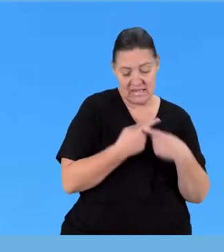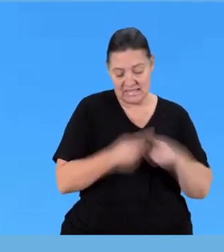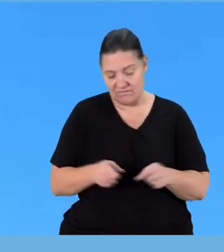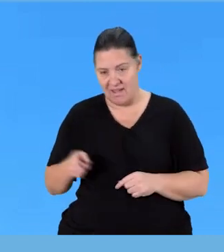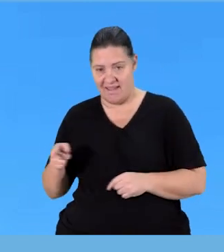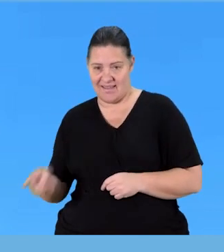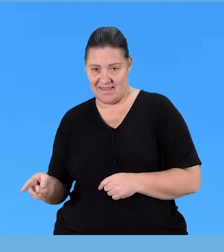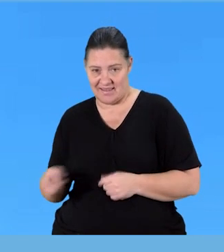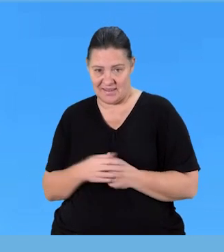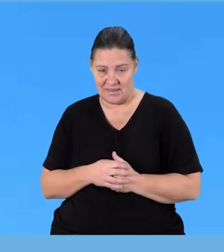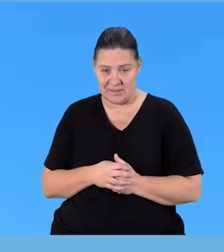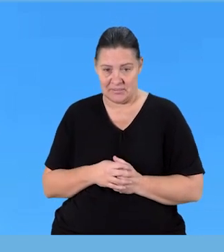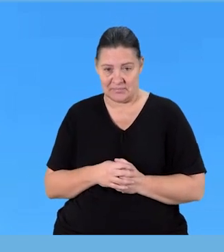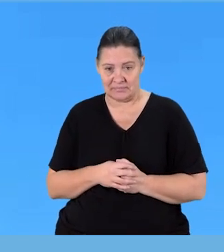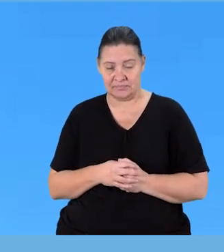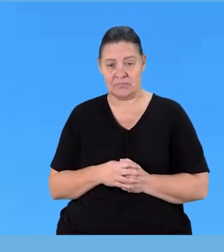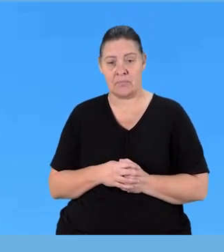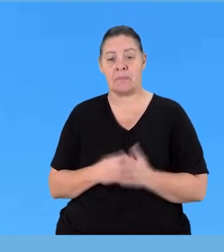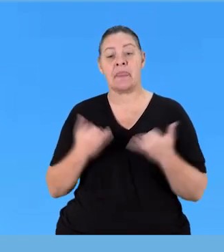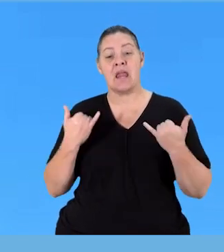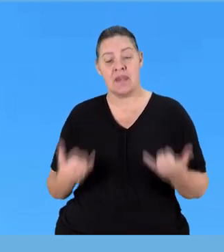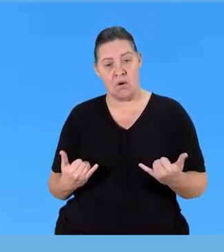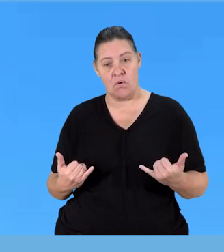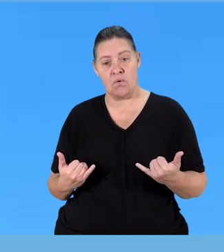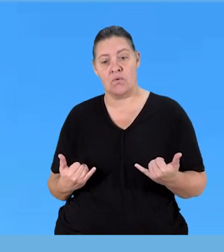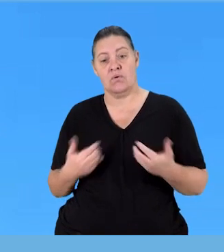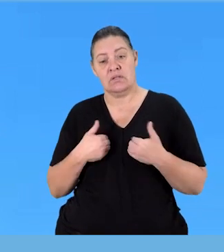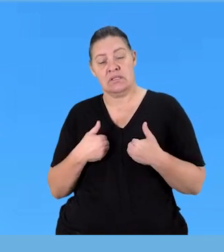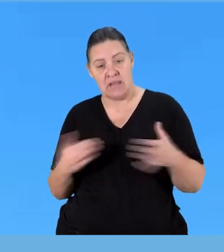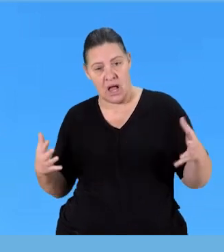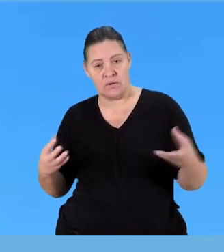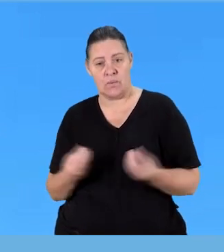properties of the original substances. So we're going to start